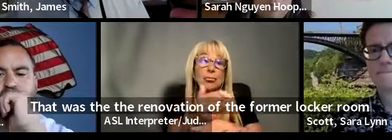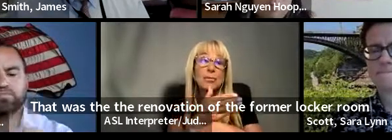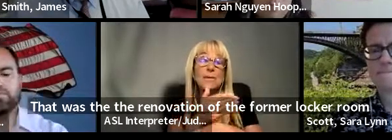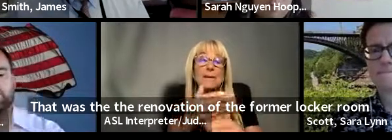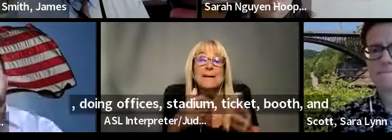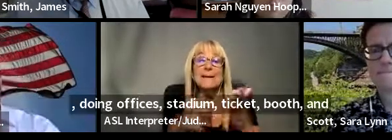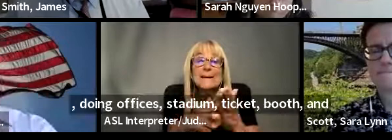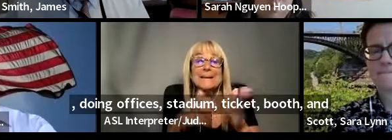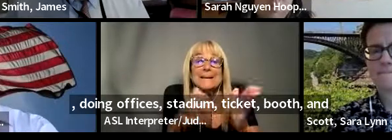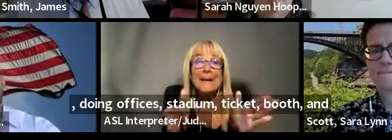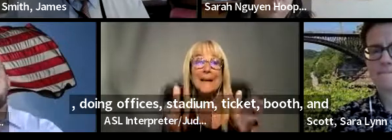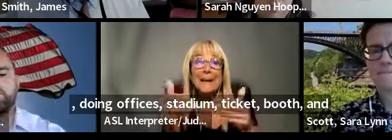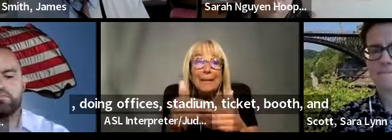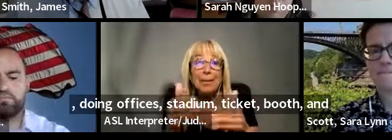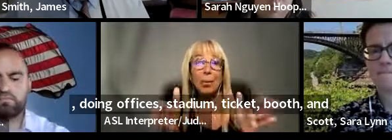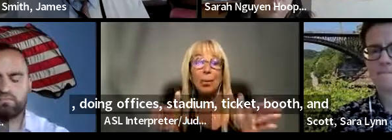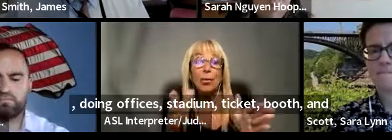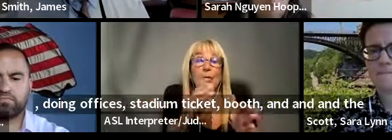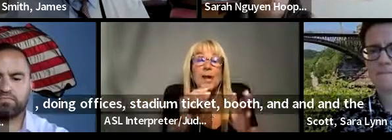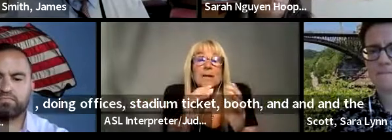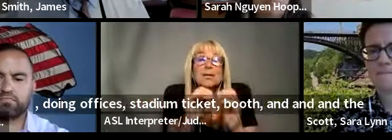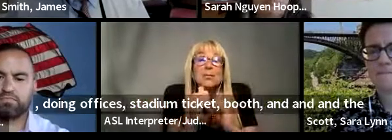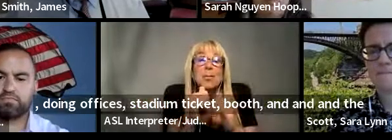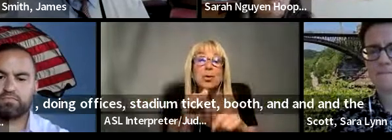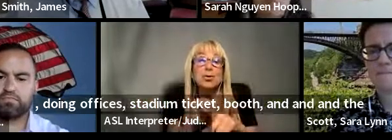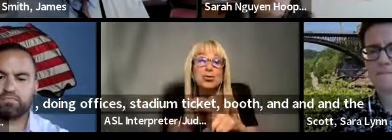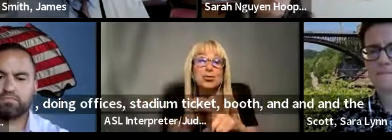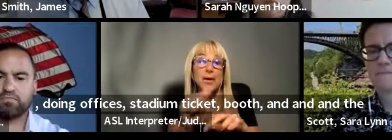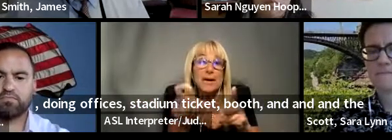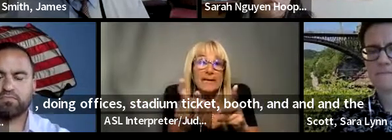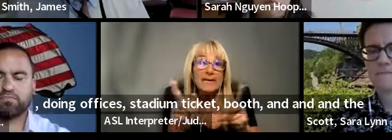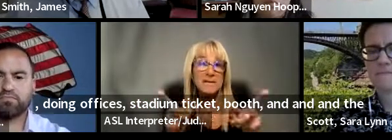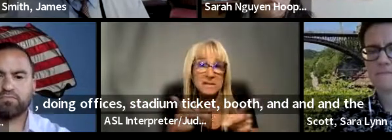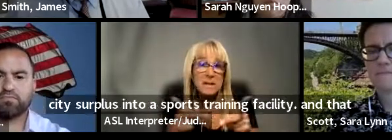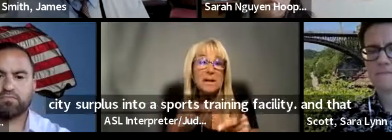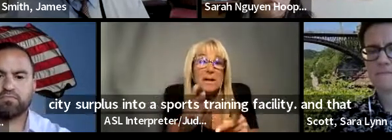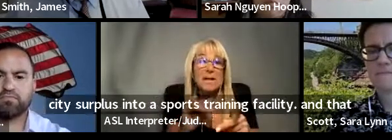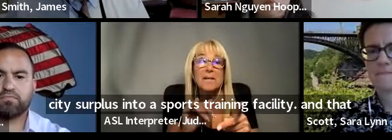city surplus into a sports training facility. And that included about a